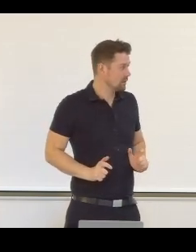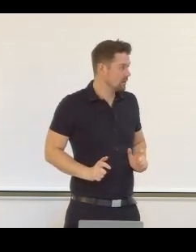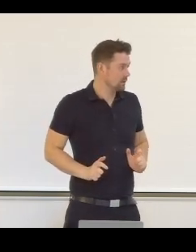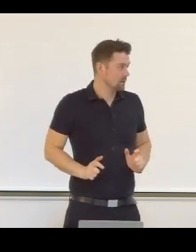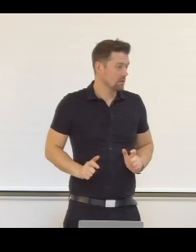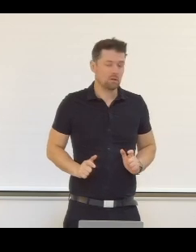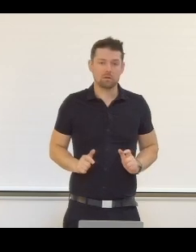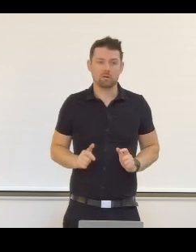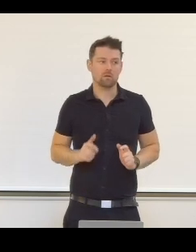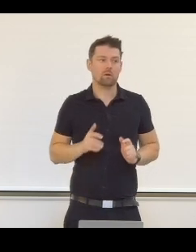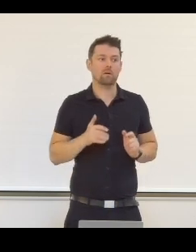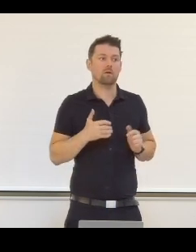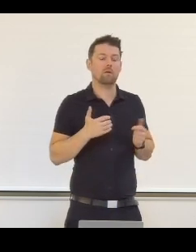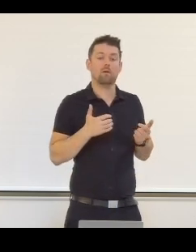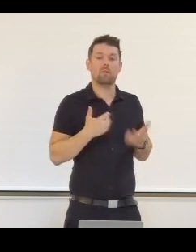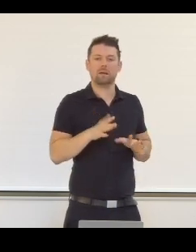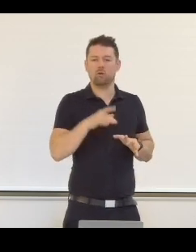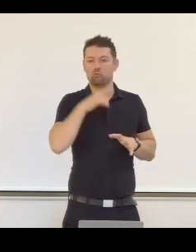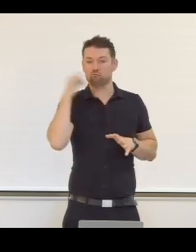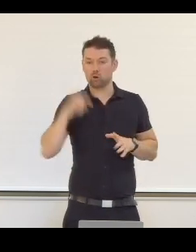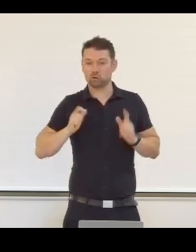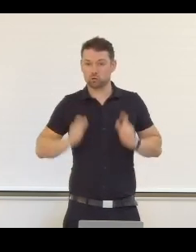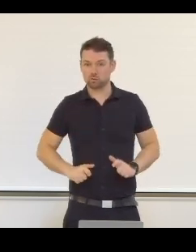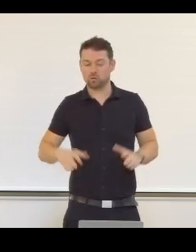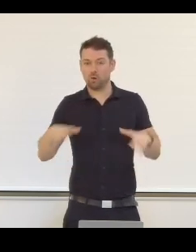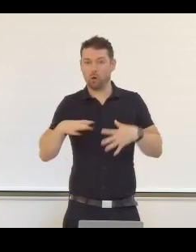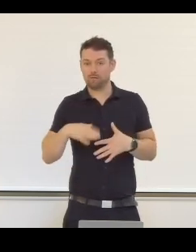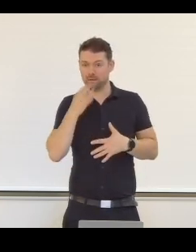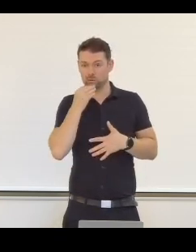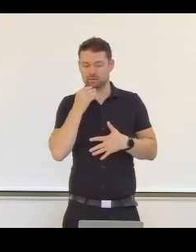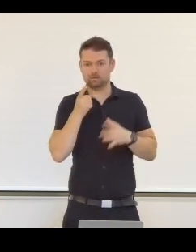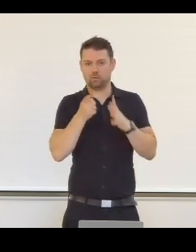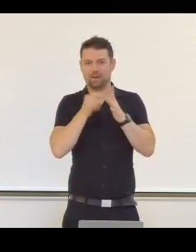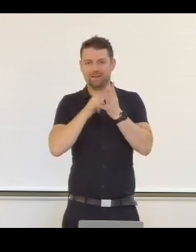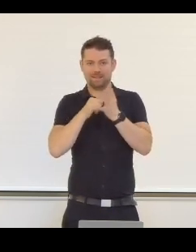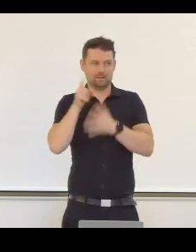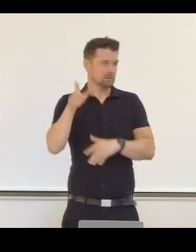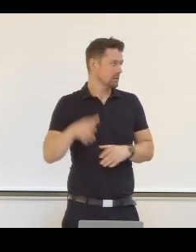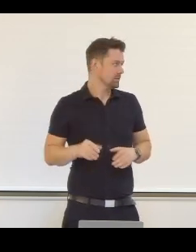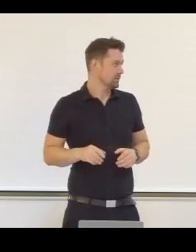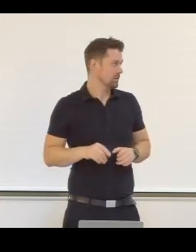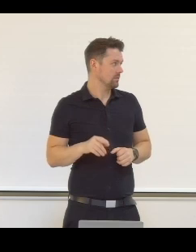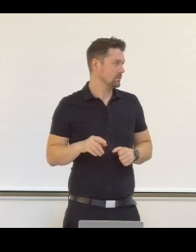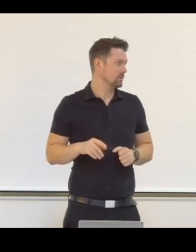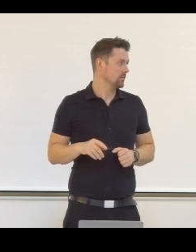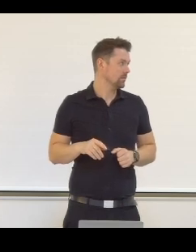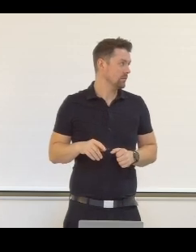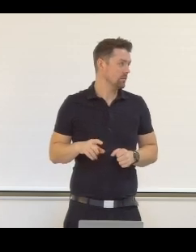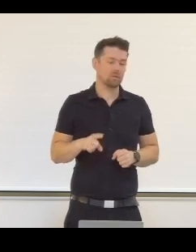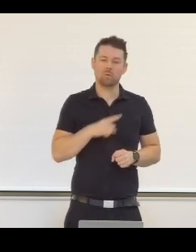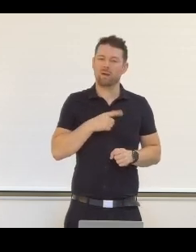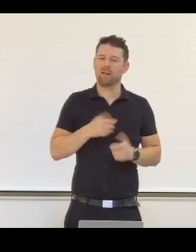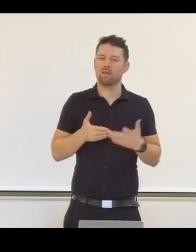that are used. So the Russian spacesuit already used on the ISS. It was a similar concept, a bit more